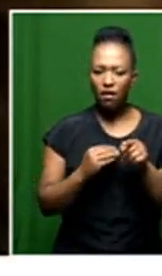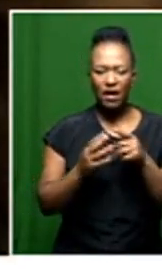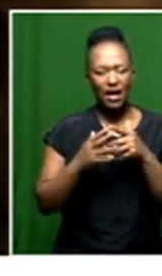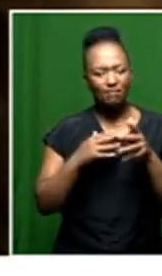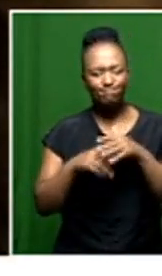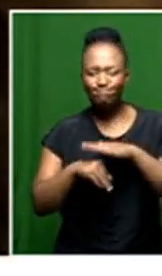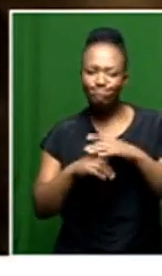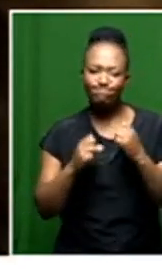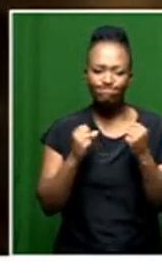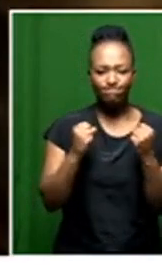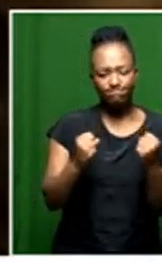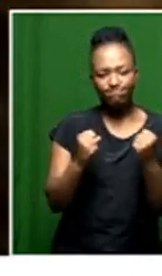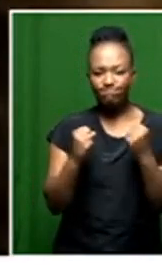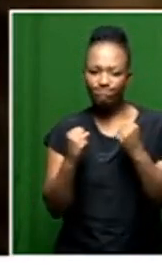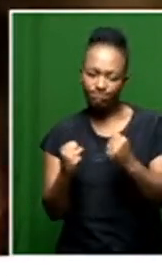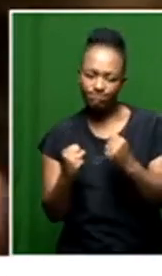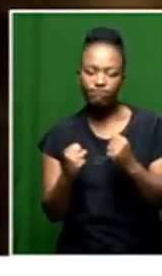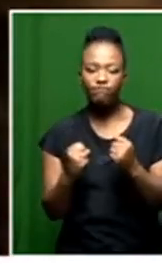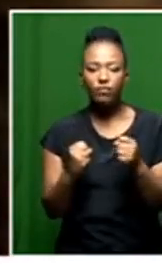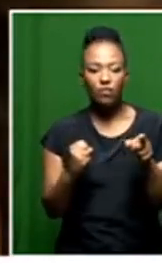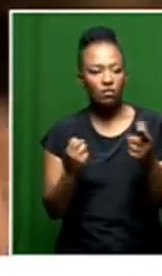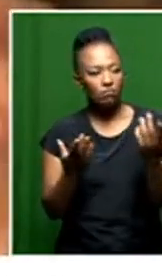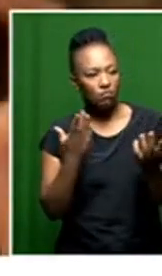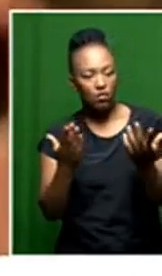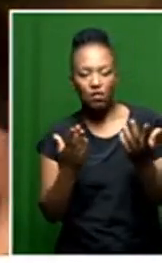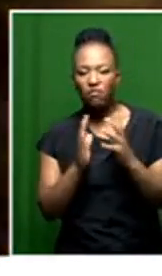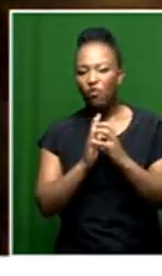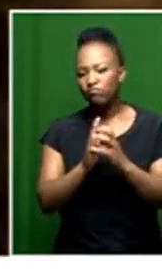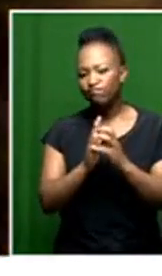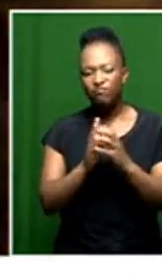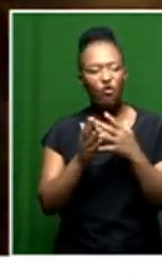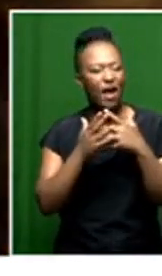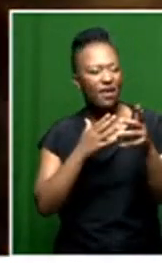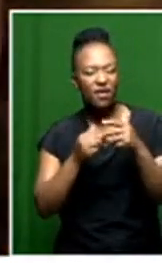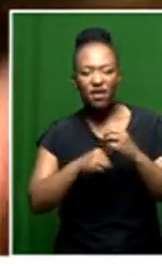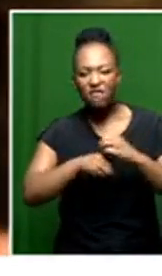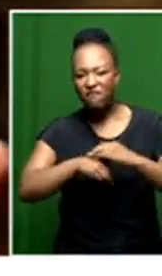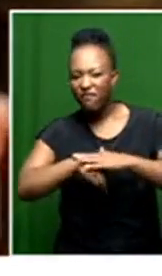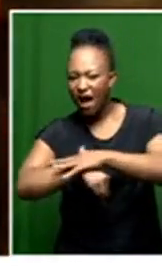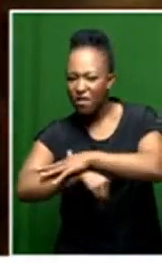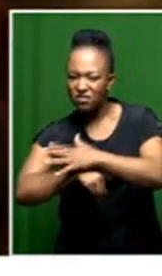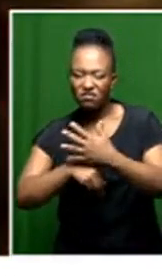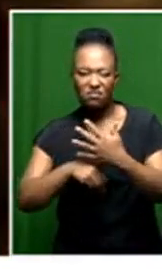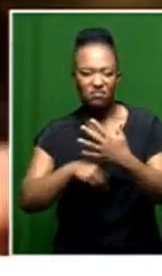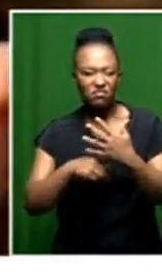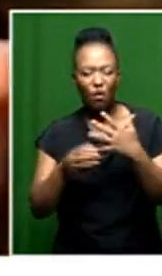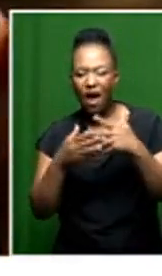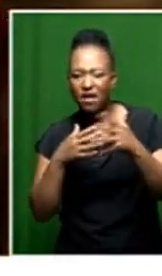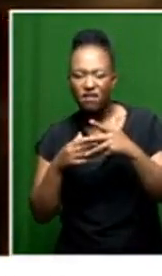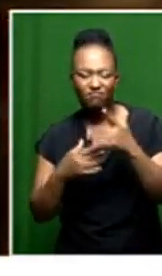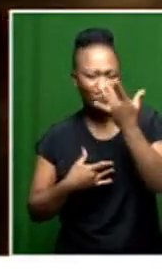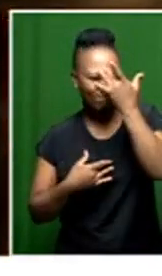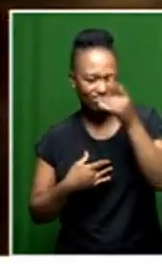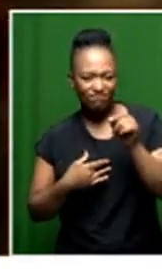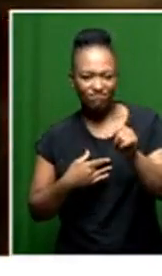In anything, when you are dealing with any viruses or any bacteria or any